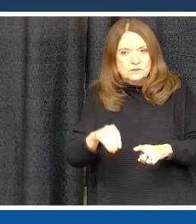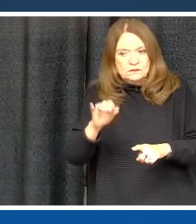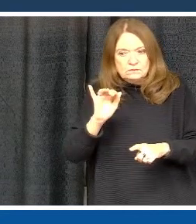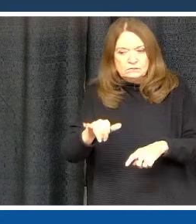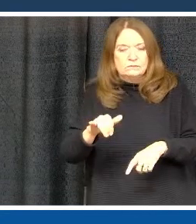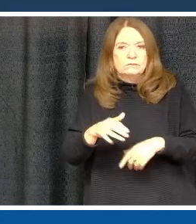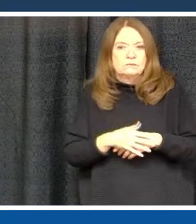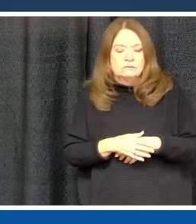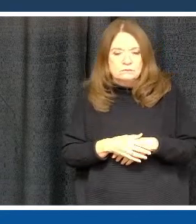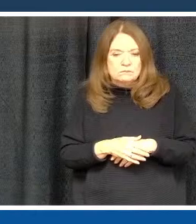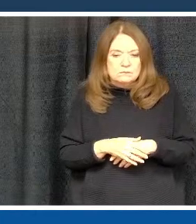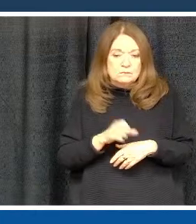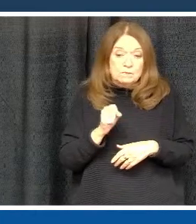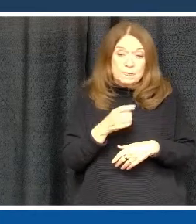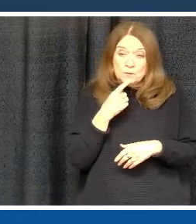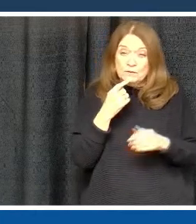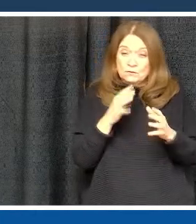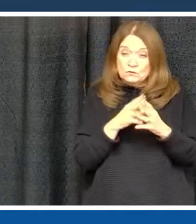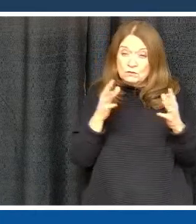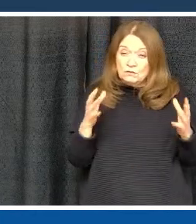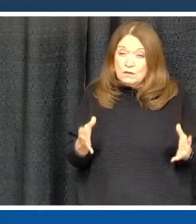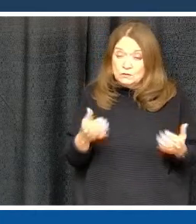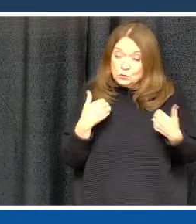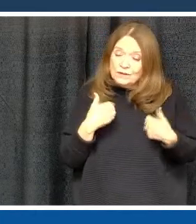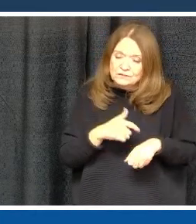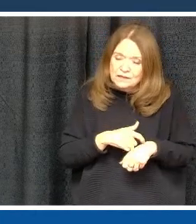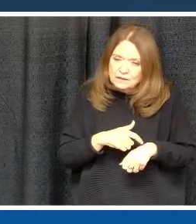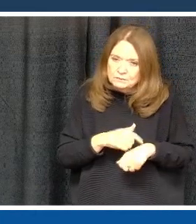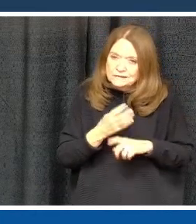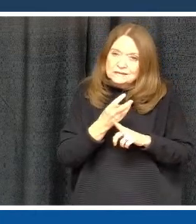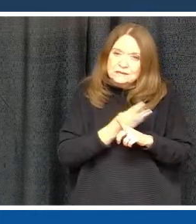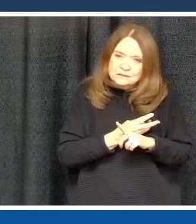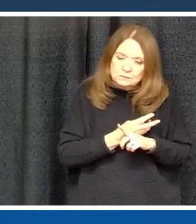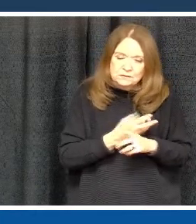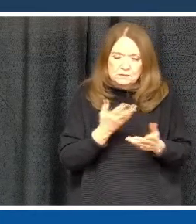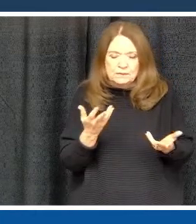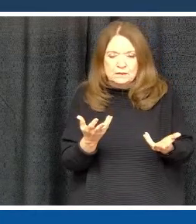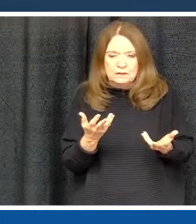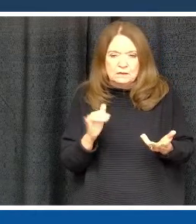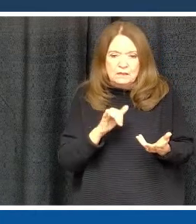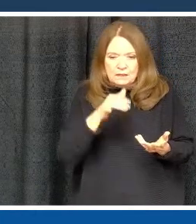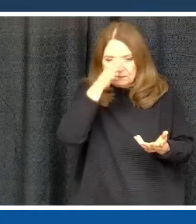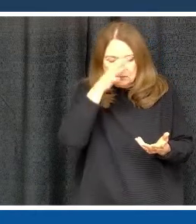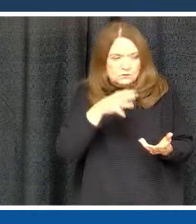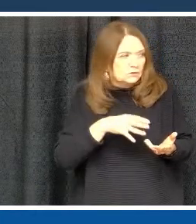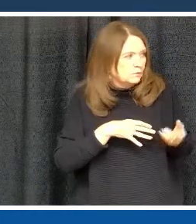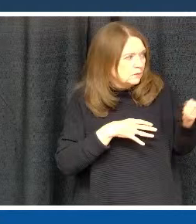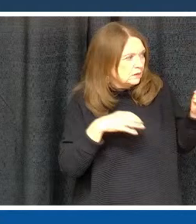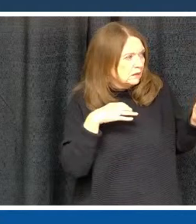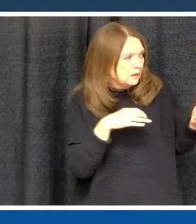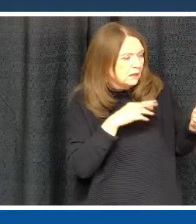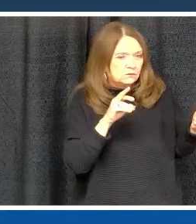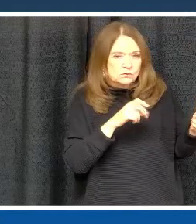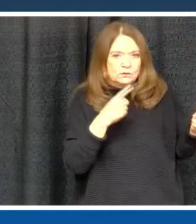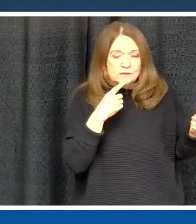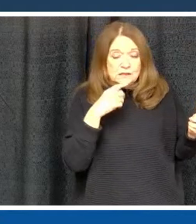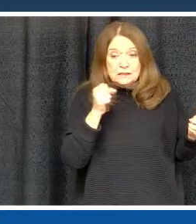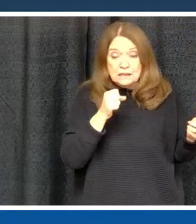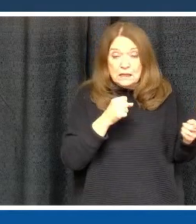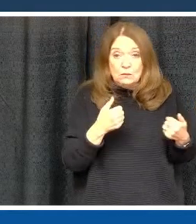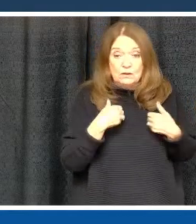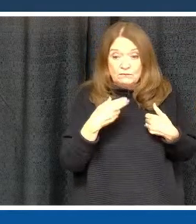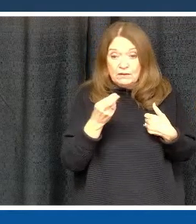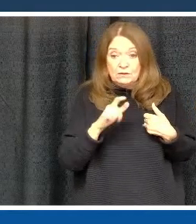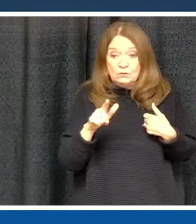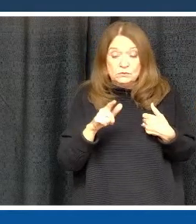end. So I'm just saying you have time, 6 months. Like the gentleman, Councilman Red was saying, yeah, we've had hotel